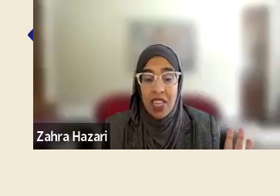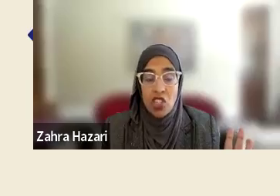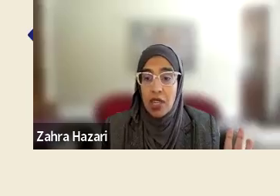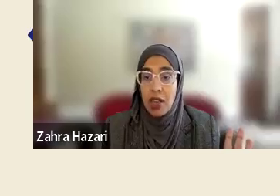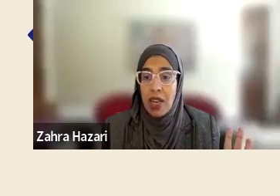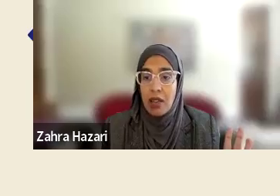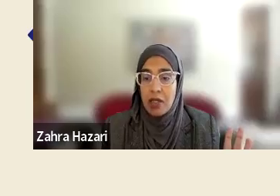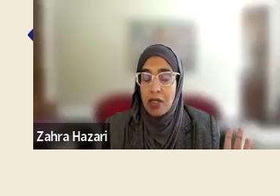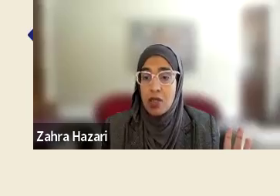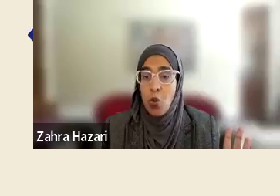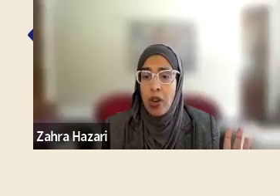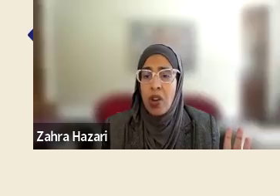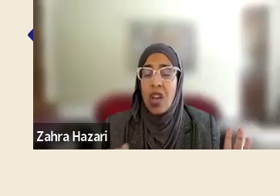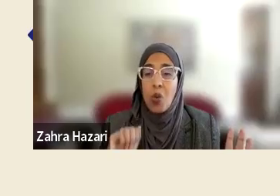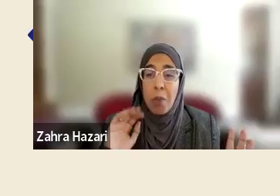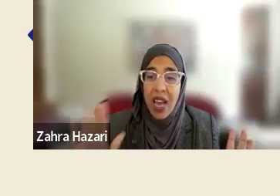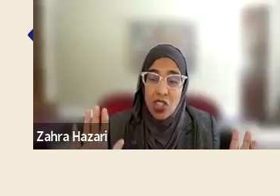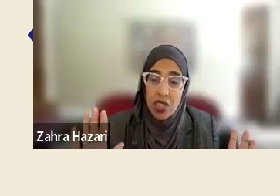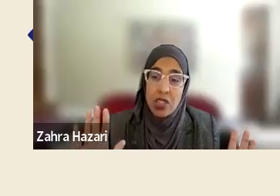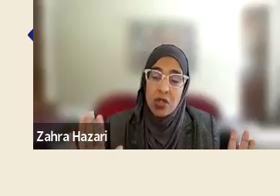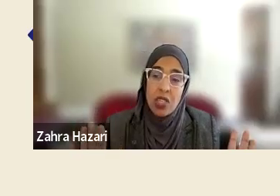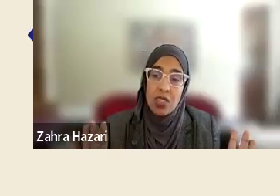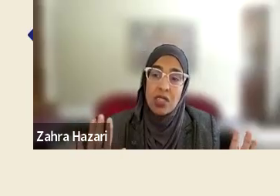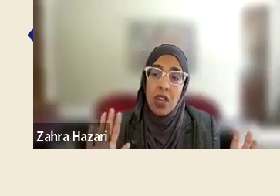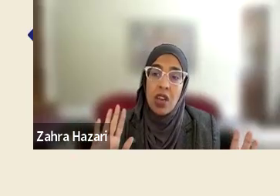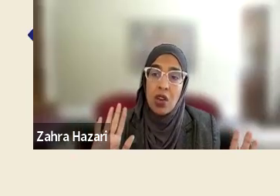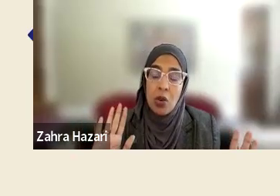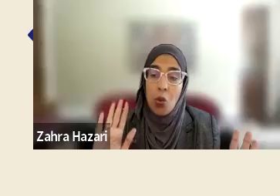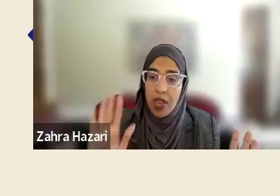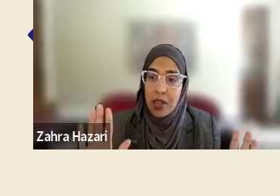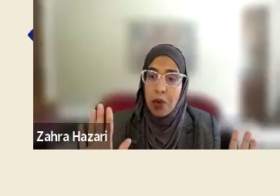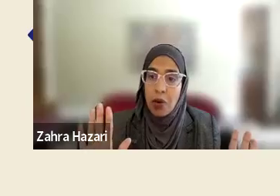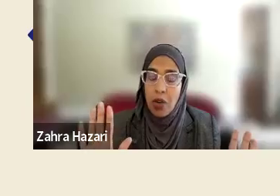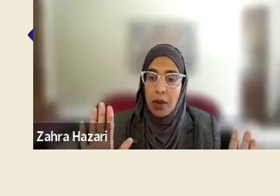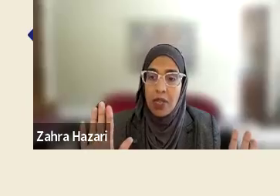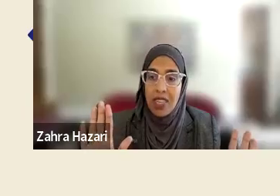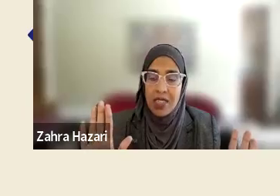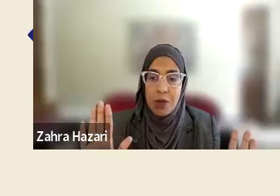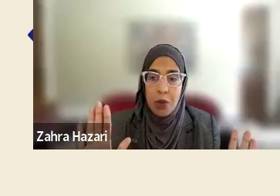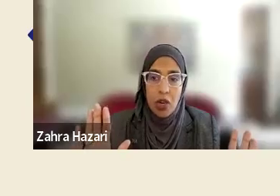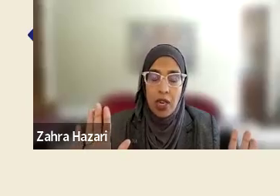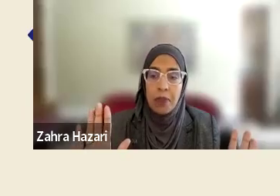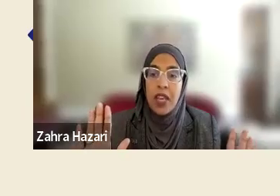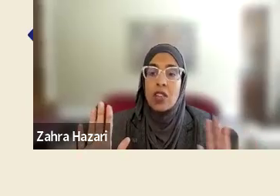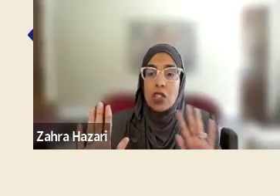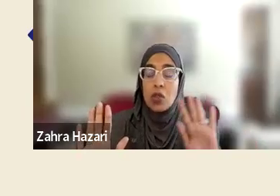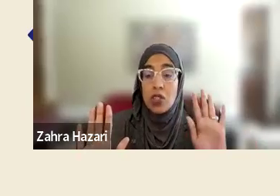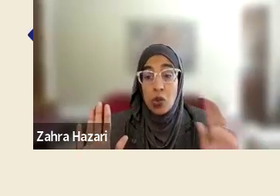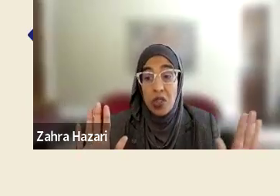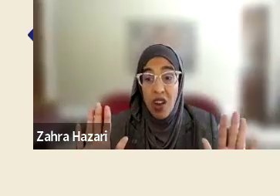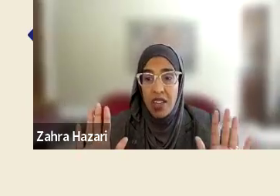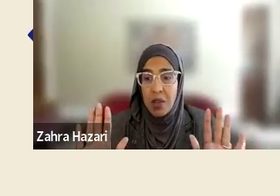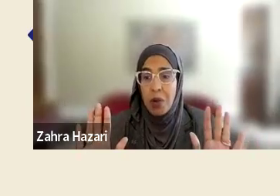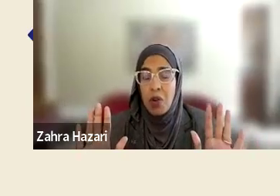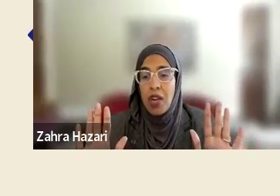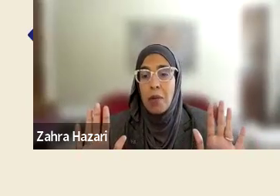multivariate matching analysis where we matched the students who were in the program, in the STEM program, to students